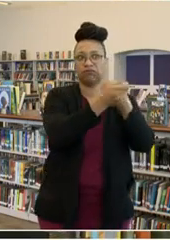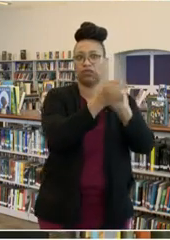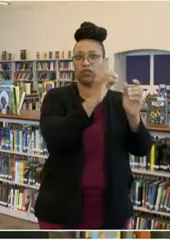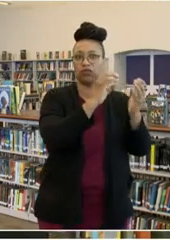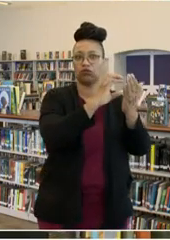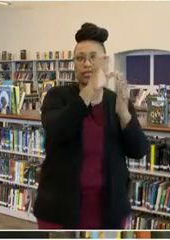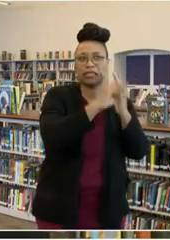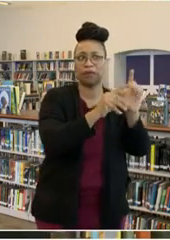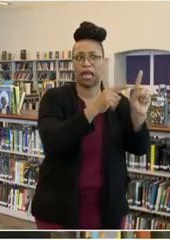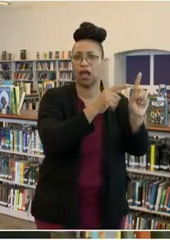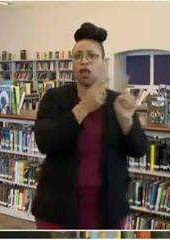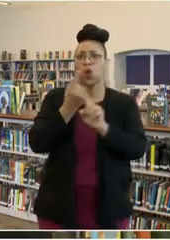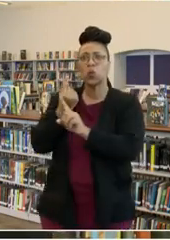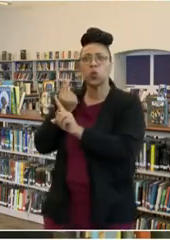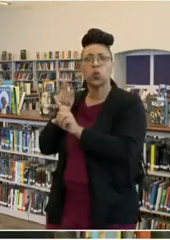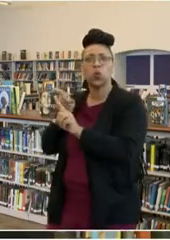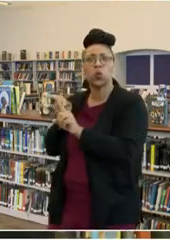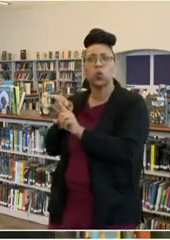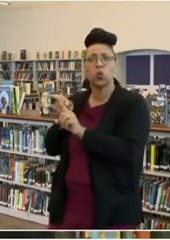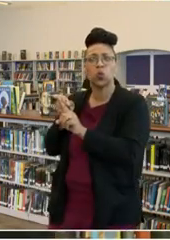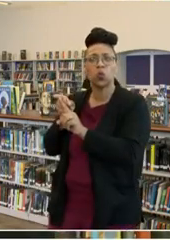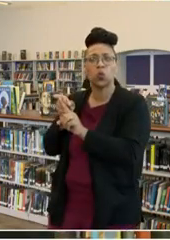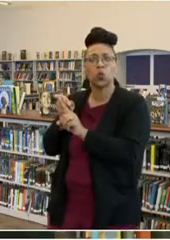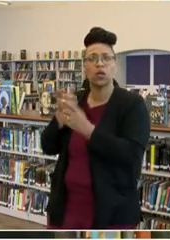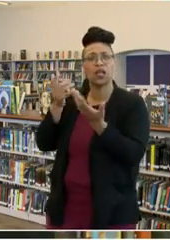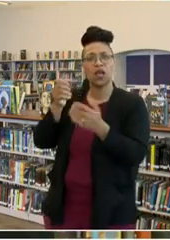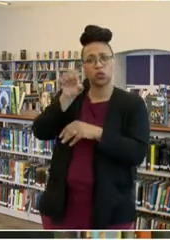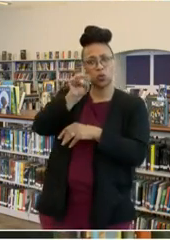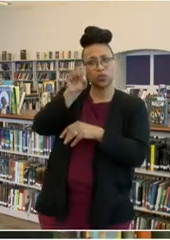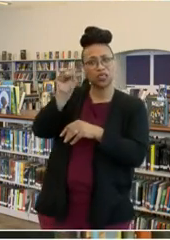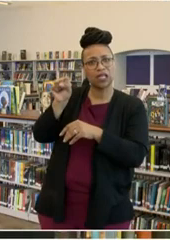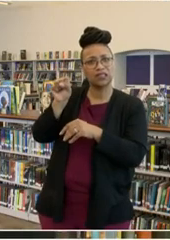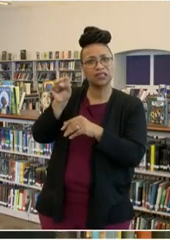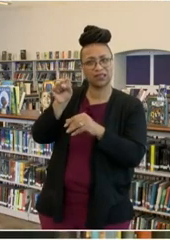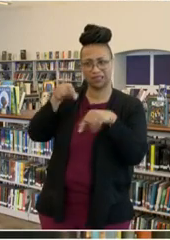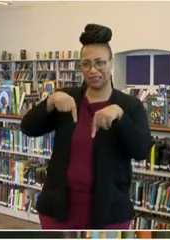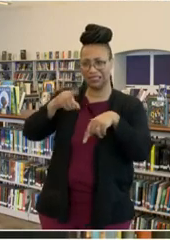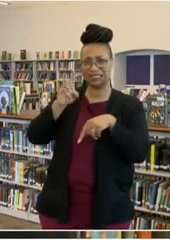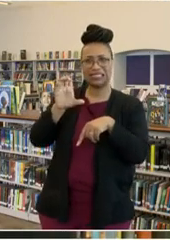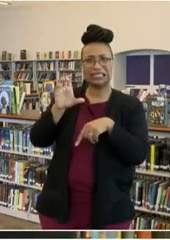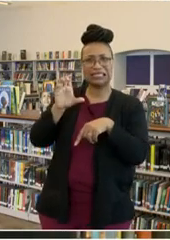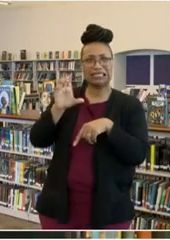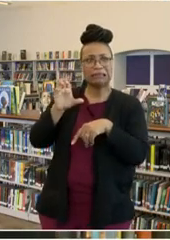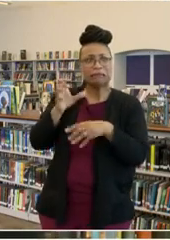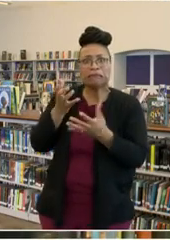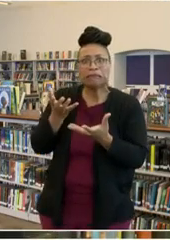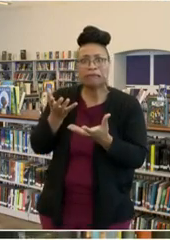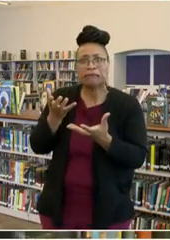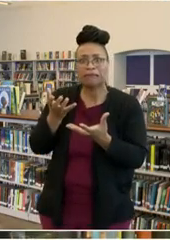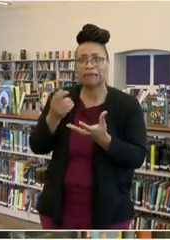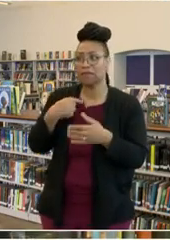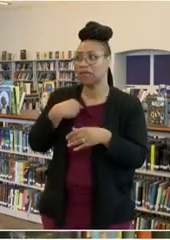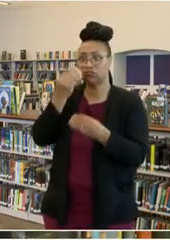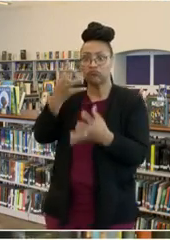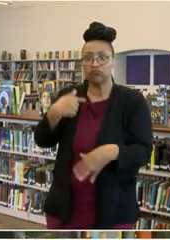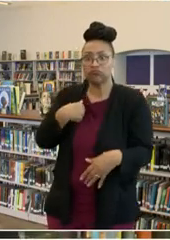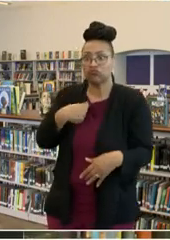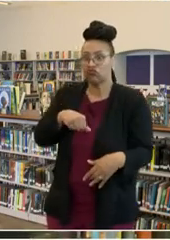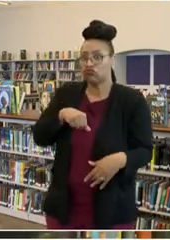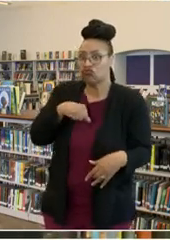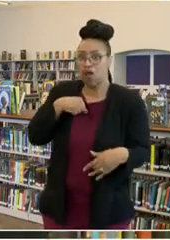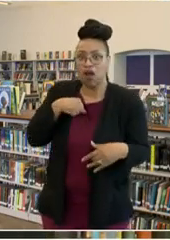not been revised in 20 years. And so we take great pride in the intentional way that we've done this work. Our